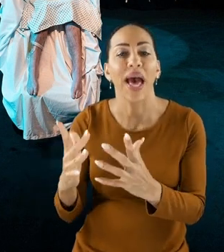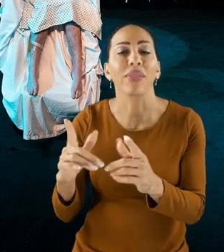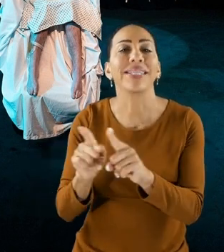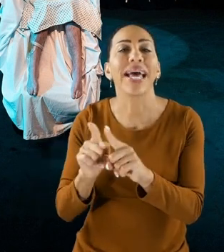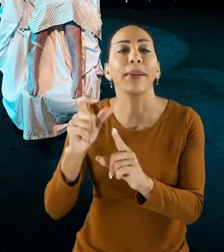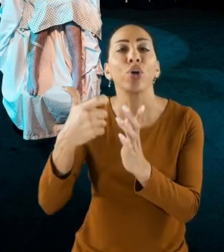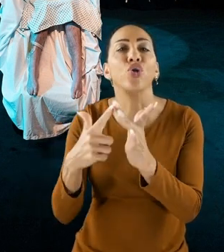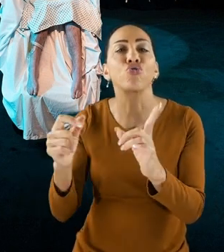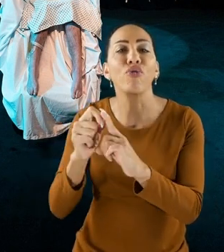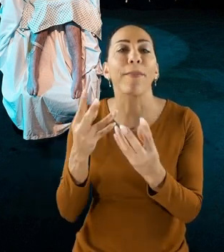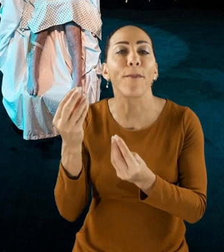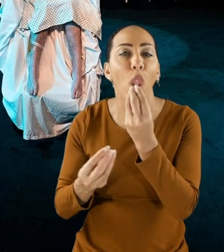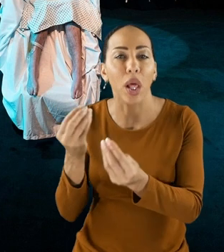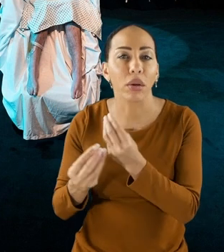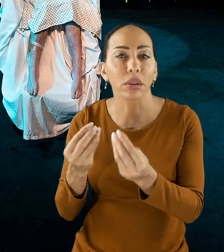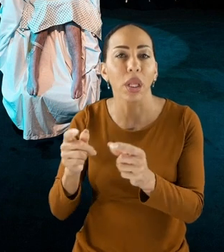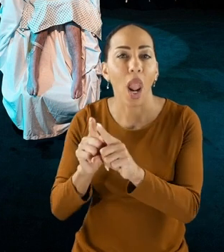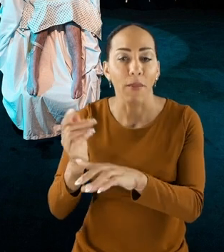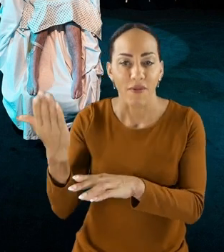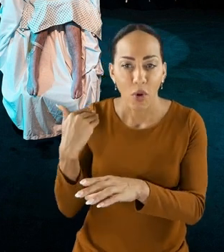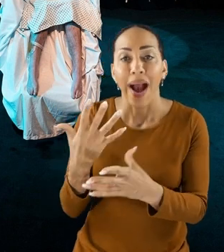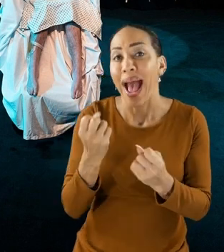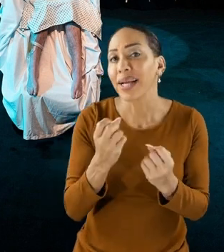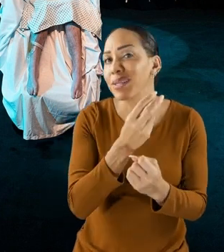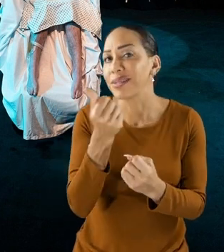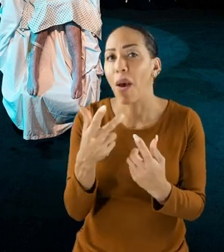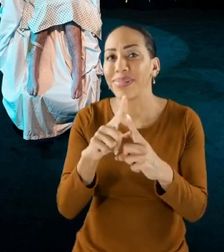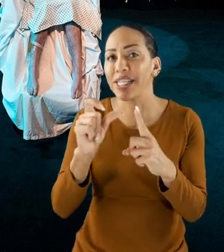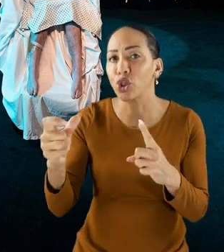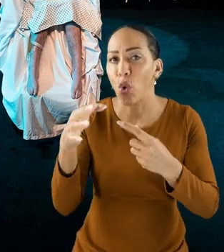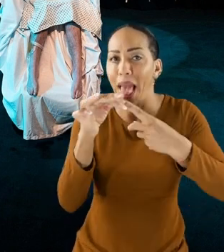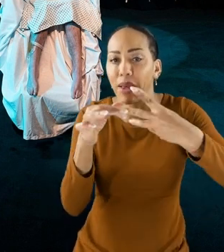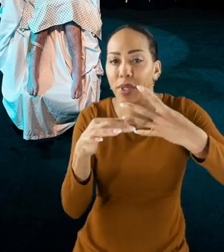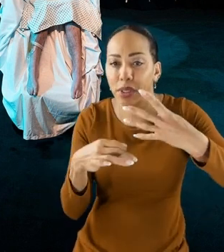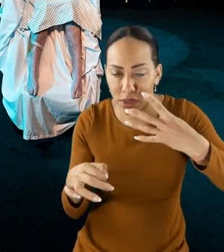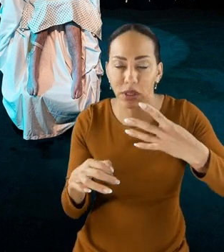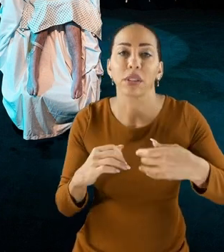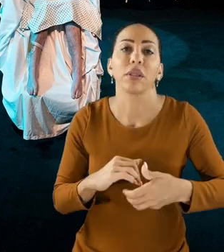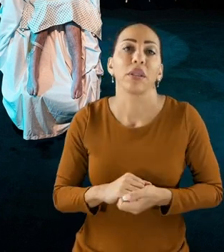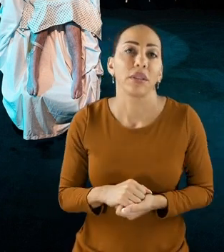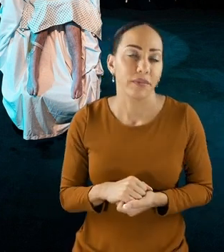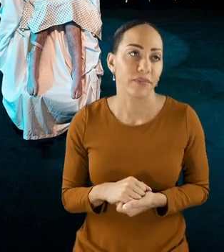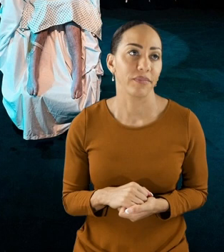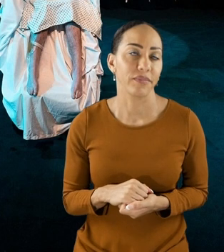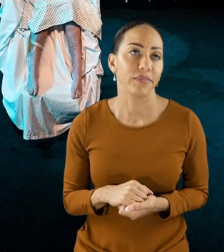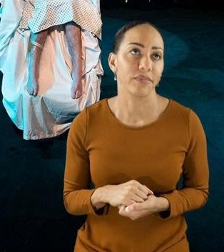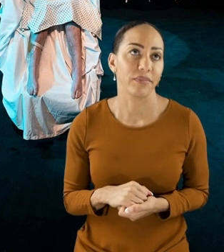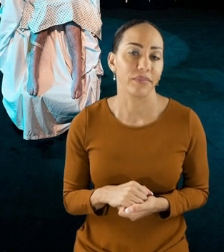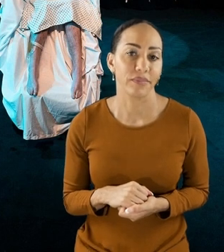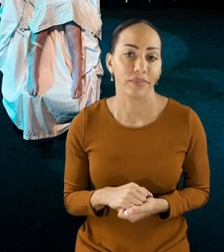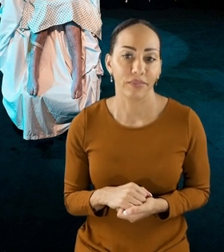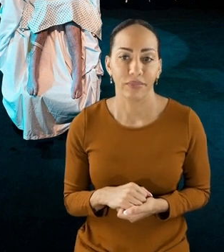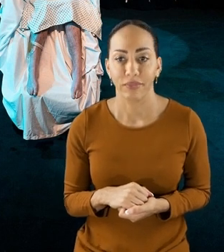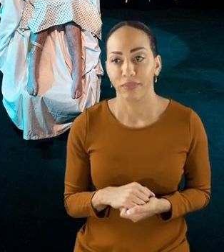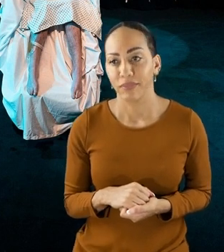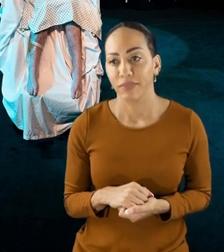And the show already has some digital elements, including the way in which we handled